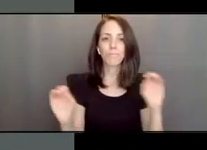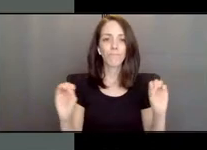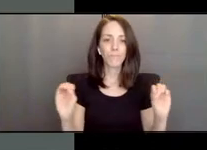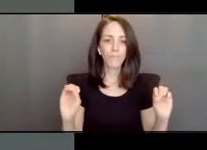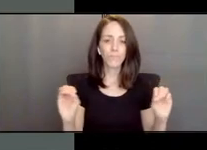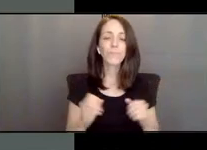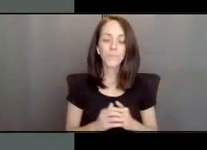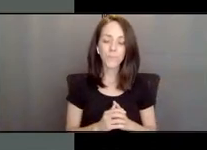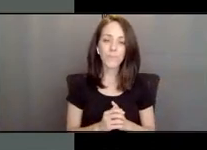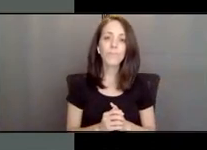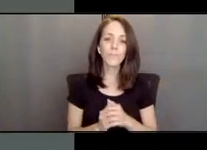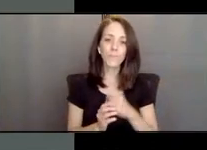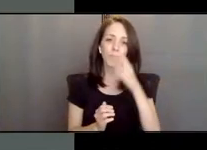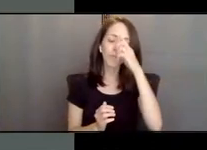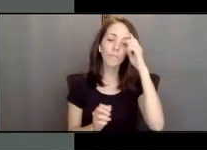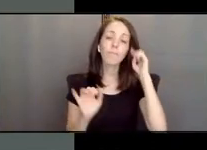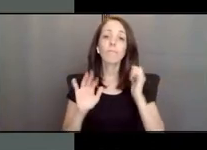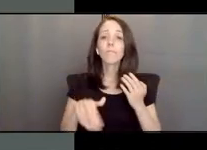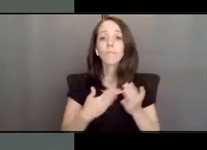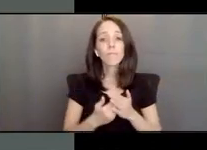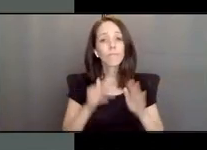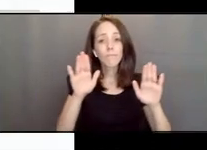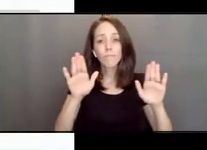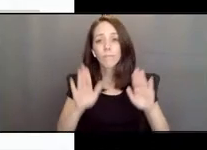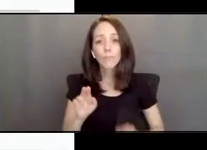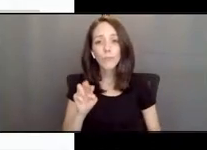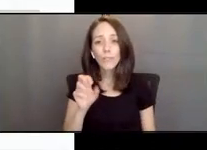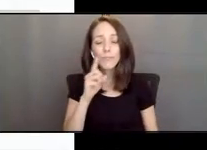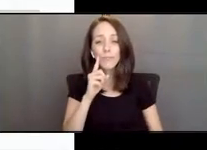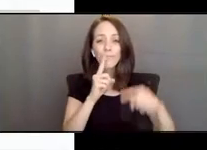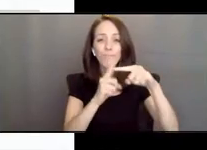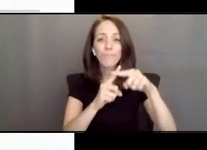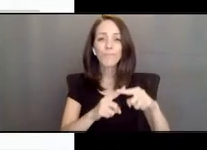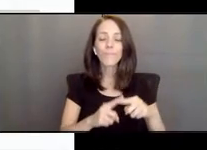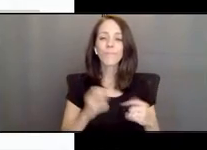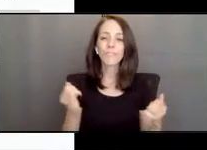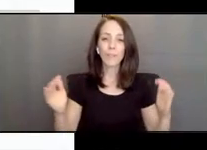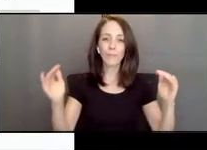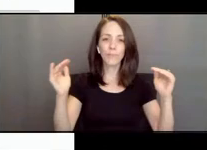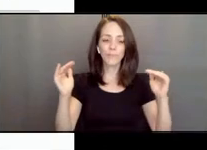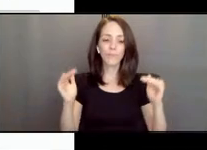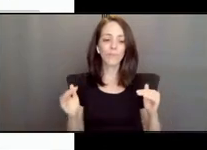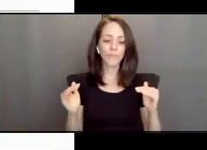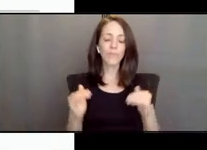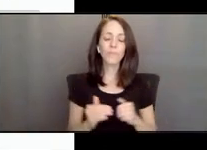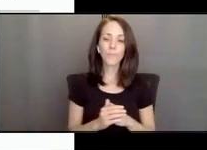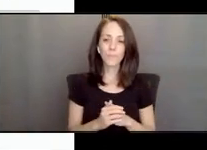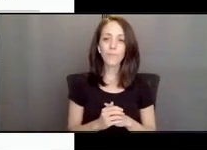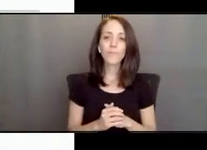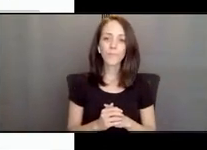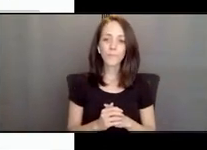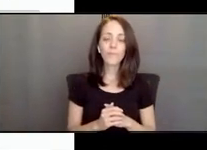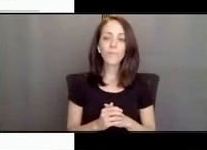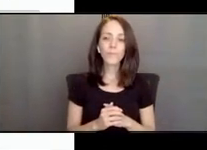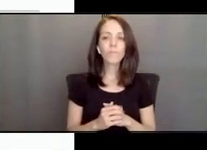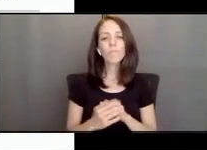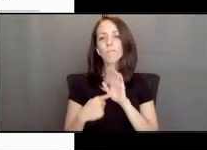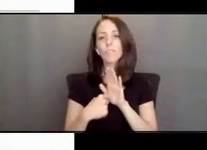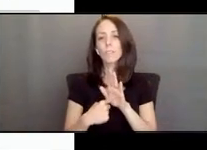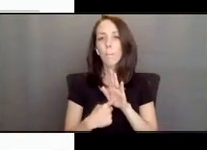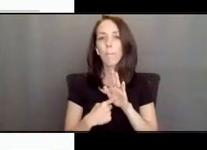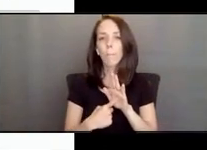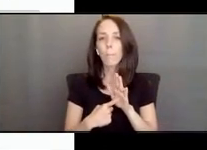So that is all really good news. And if we can now go to the next slide, I'll talk briefly about just an example of what that looks